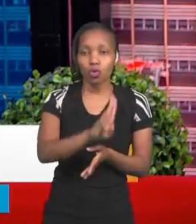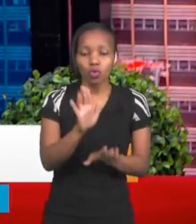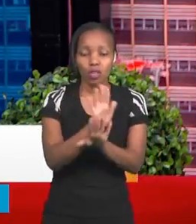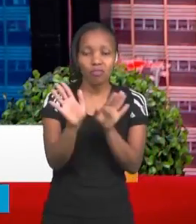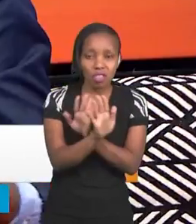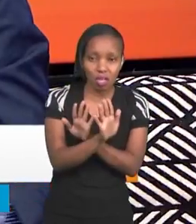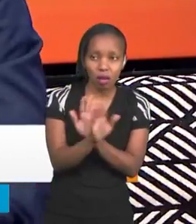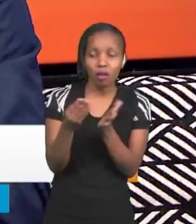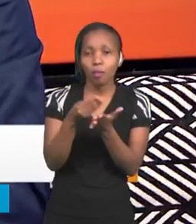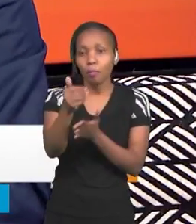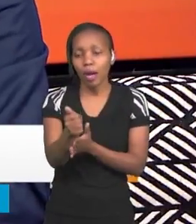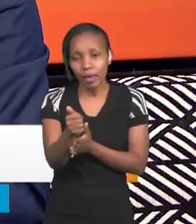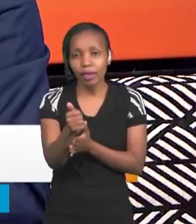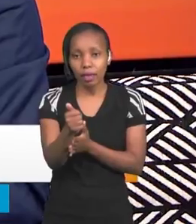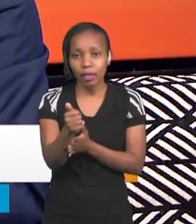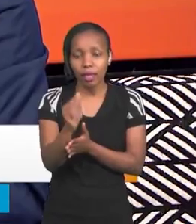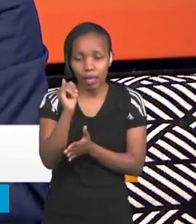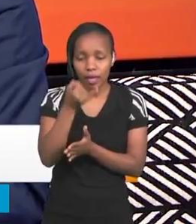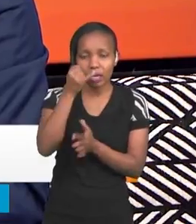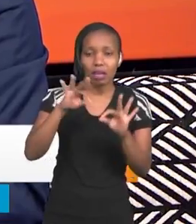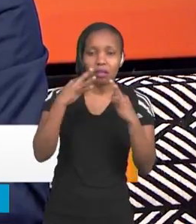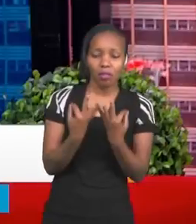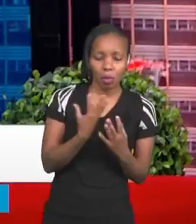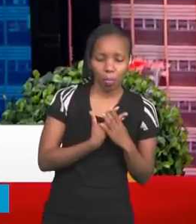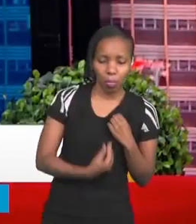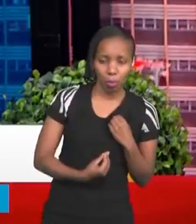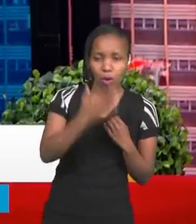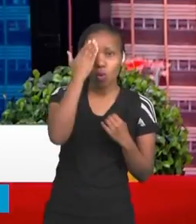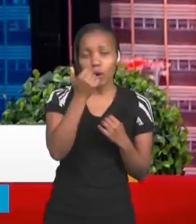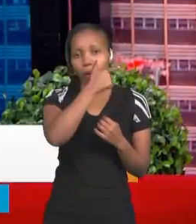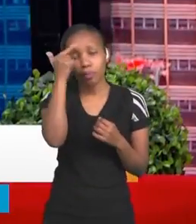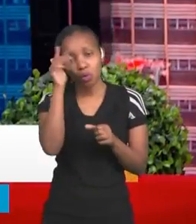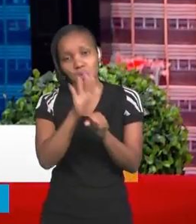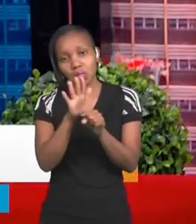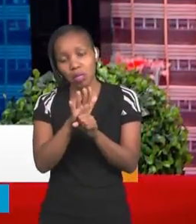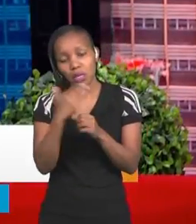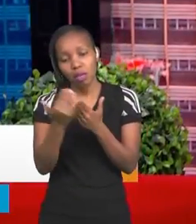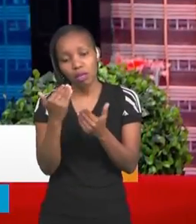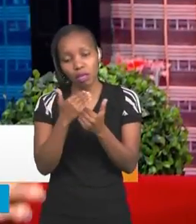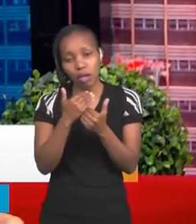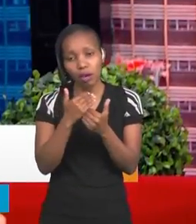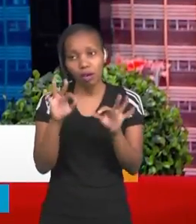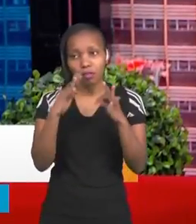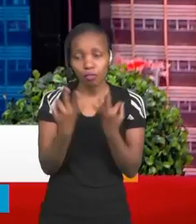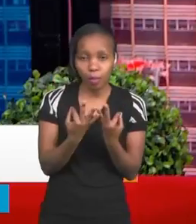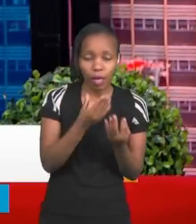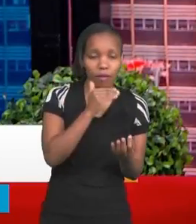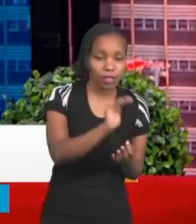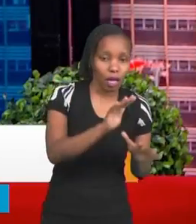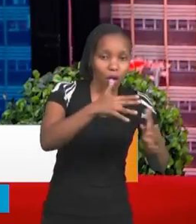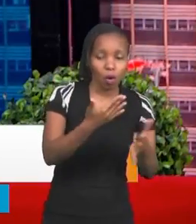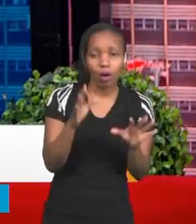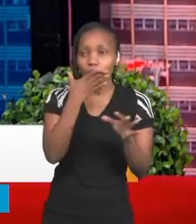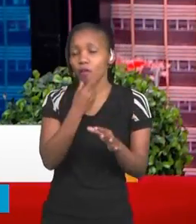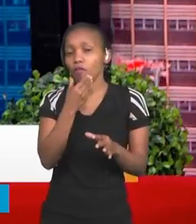those drugs. Family is devastated because, you know, most of them are breadwinners. Yeah. So you'd find a father or a son in the family who is the